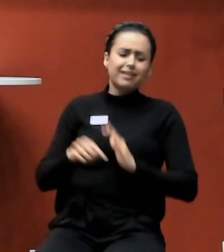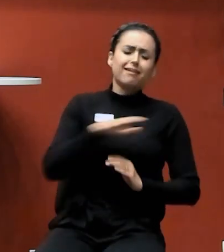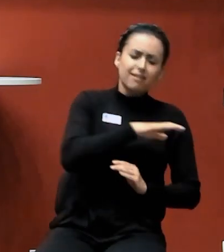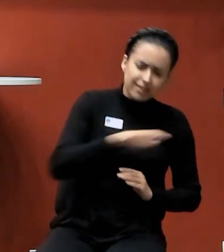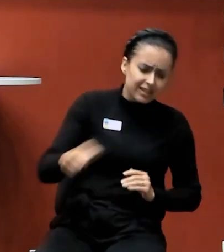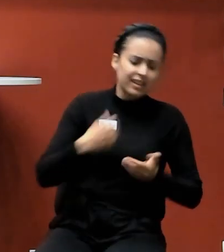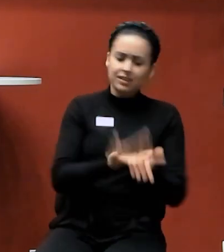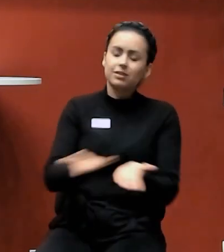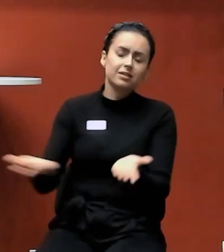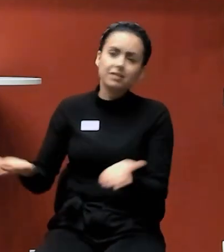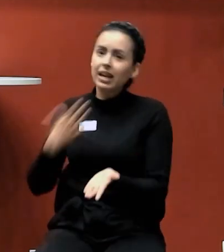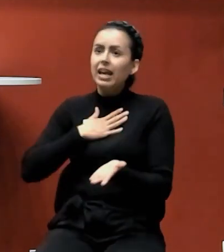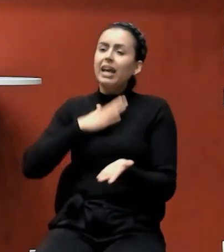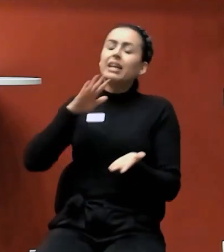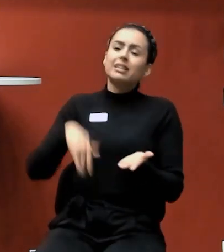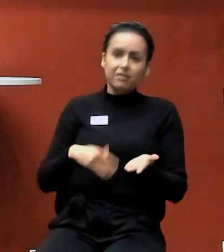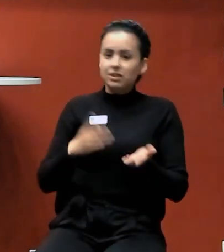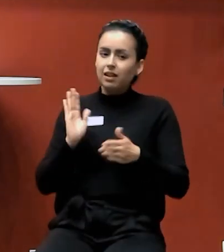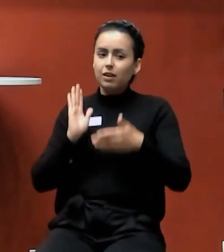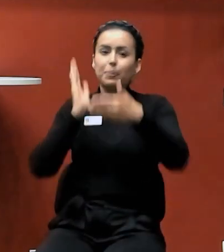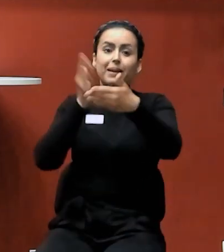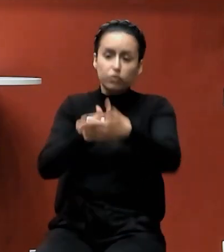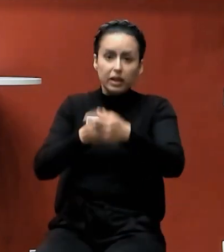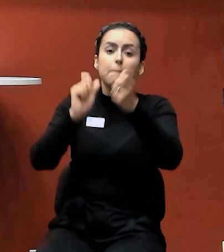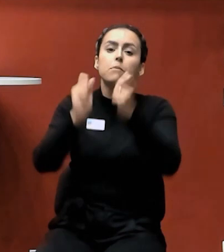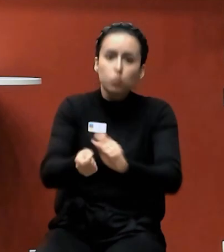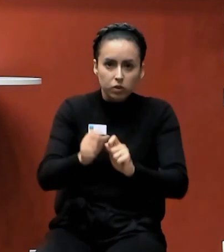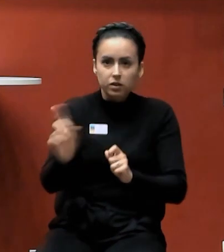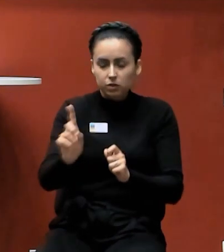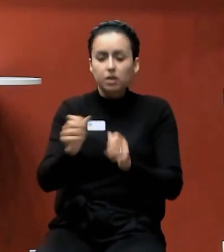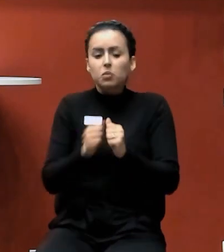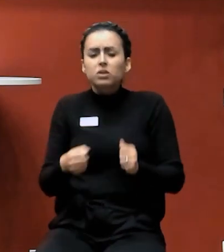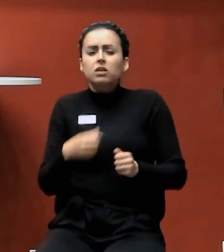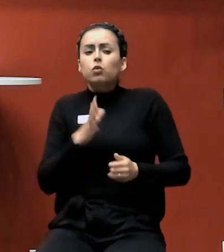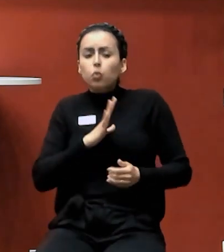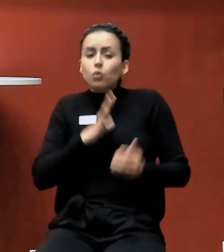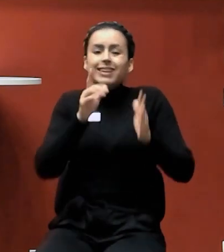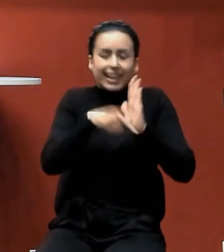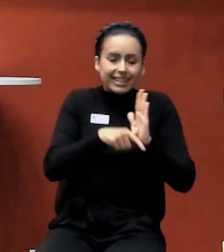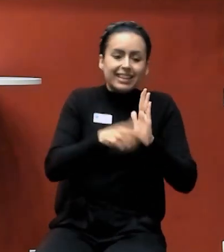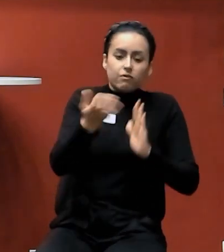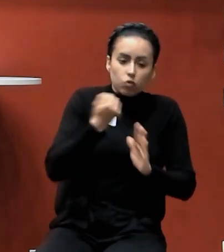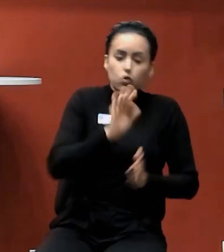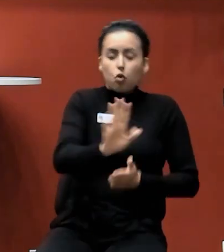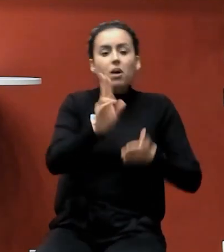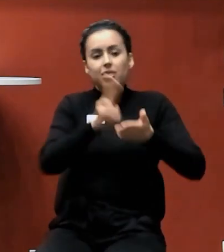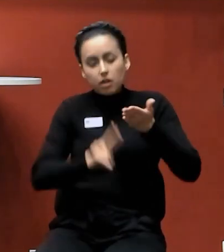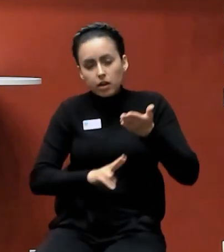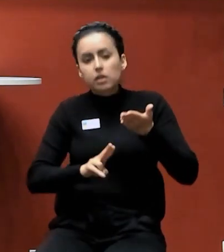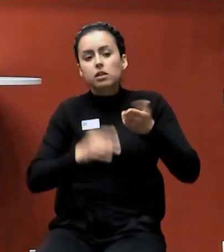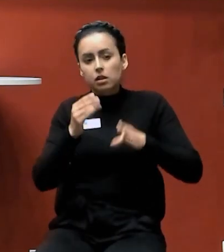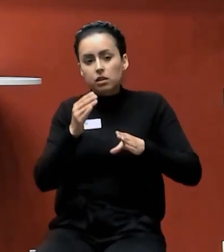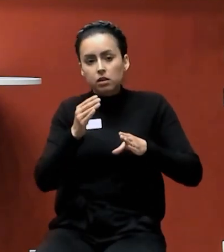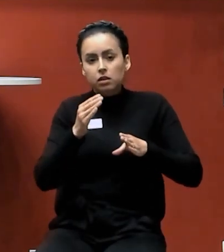that intent, but there are moments where you can use your art to change the way